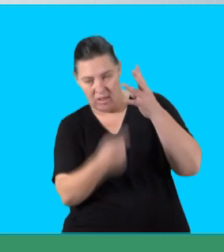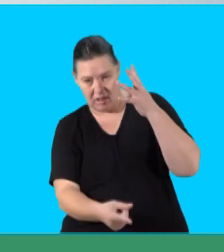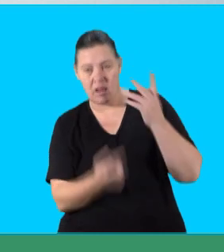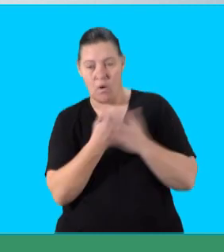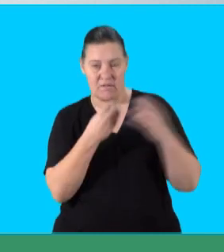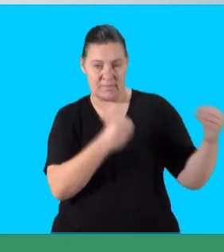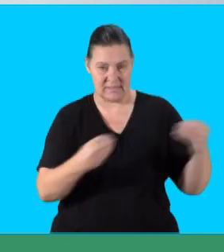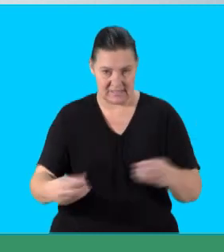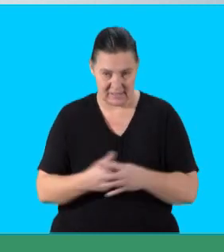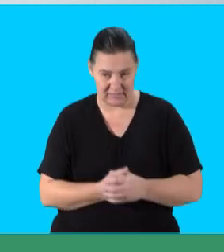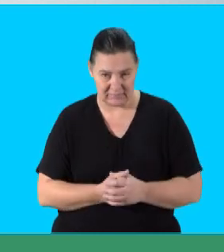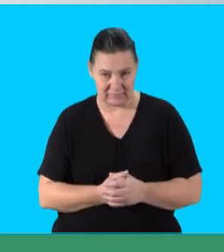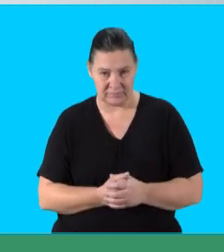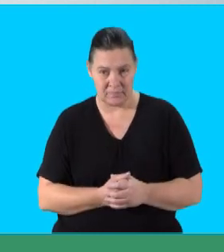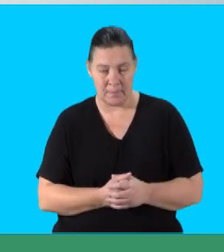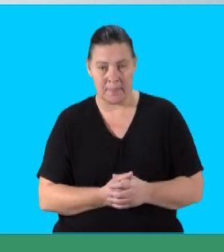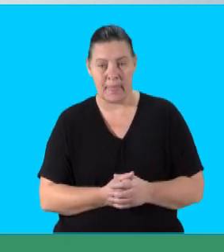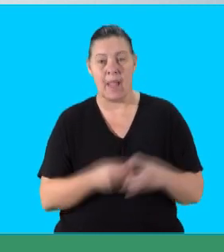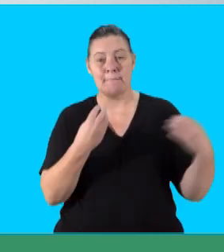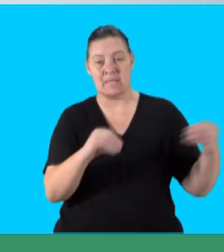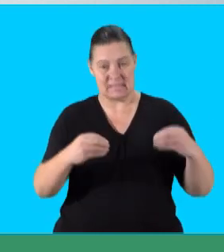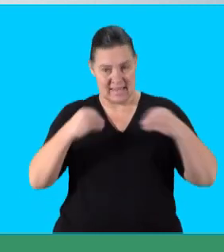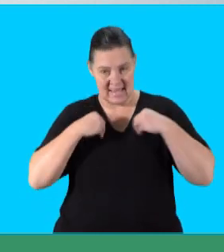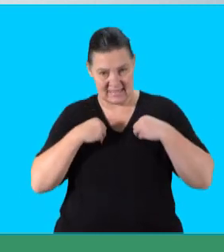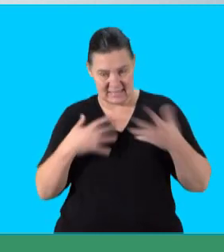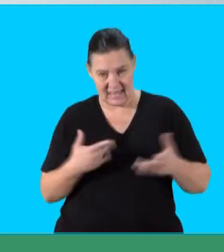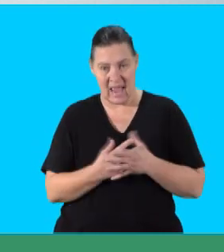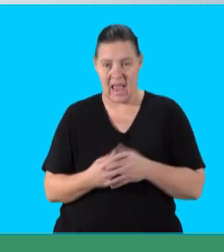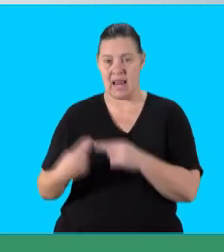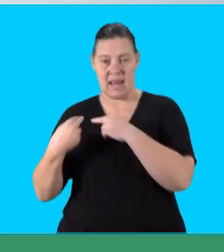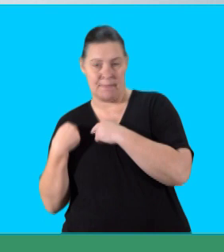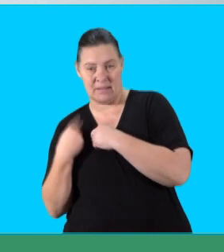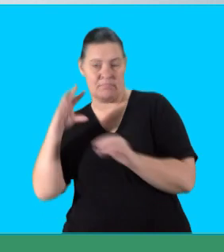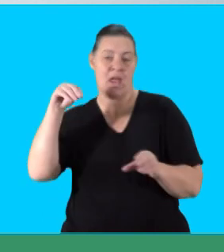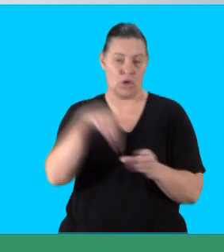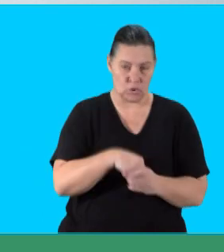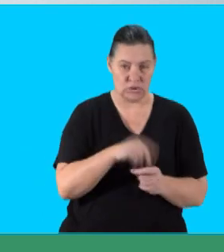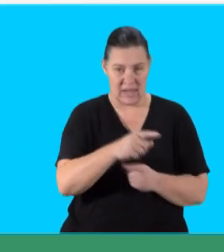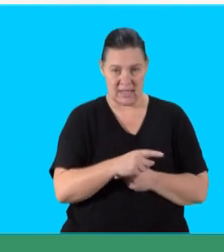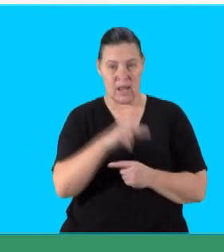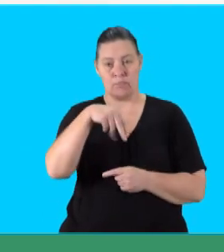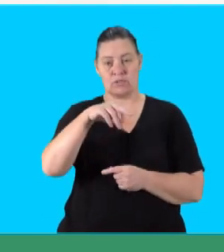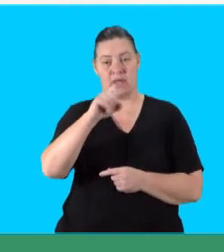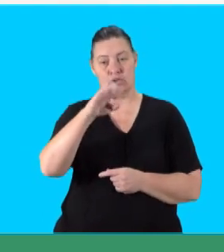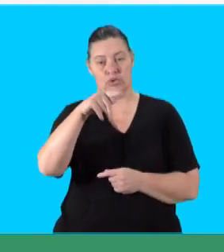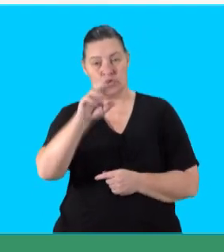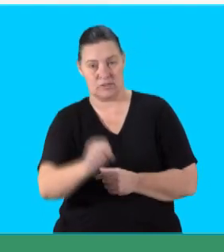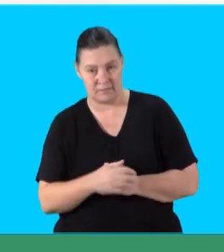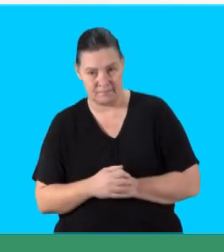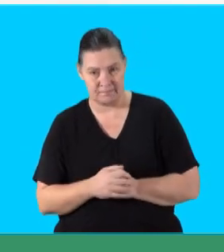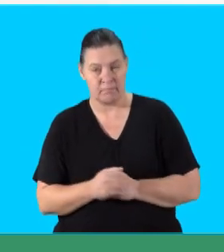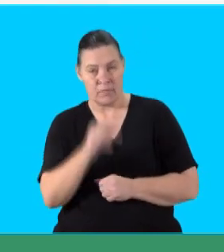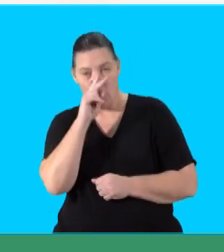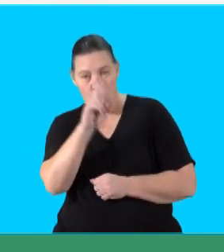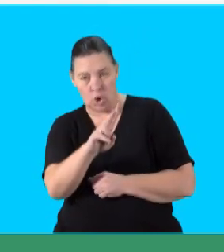the business. Company assets and liabilities also have to be included in the prospectus. Now, let's look at